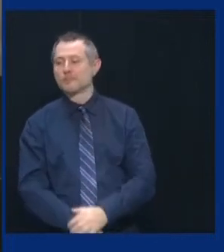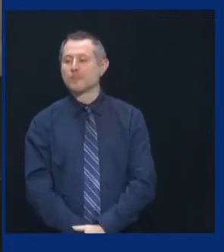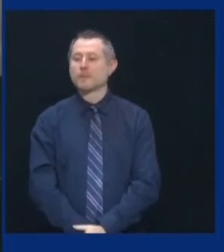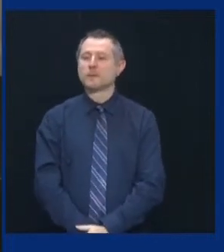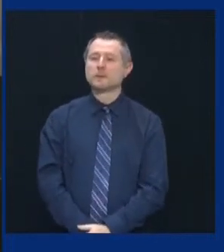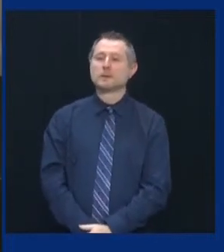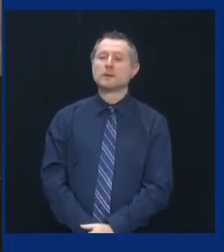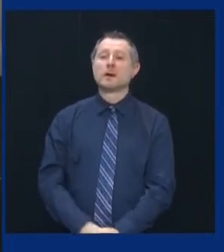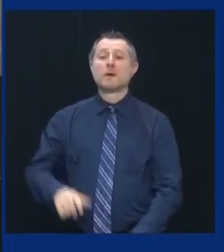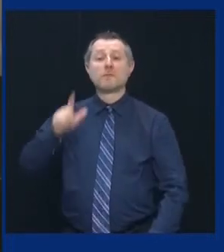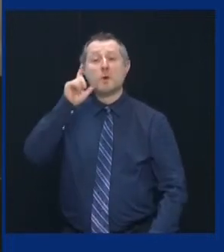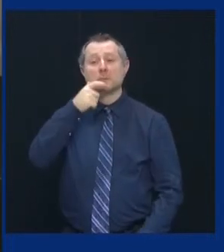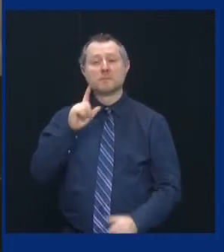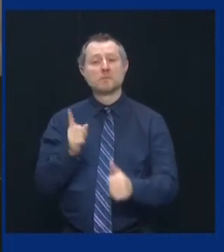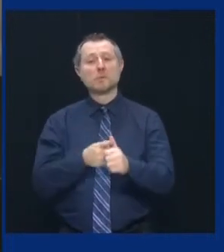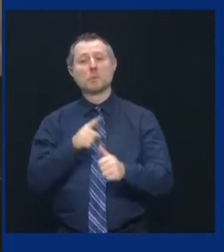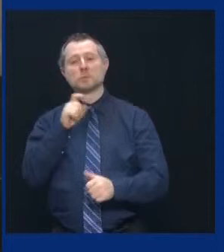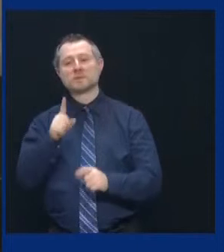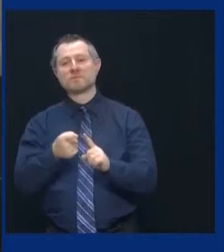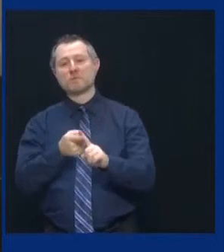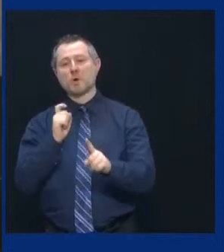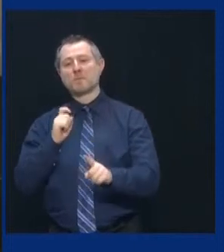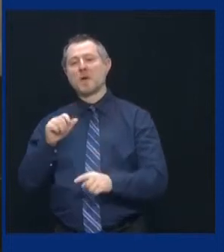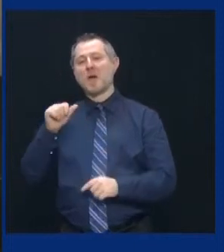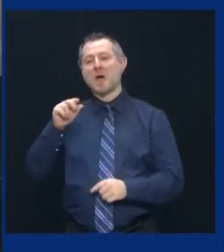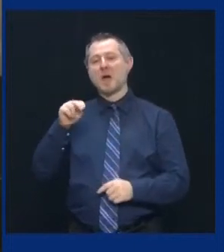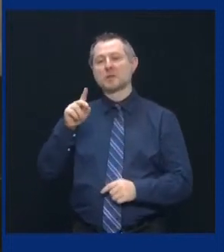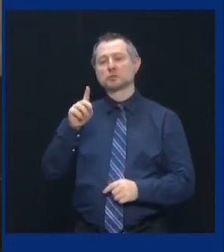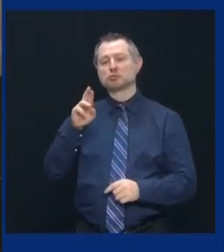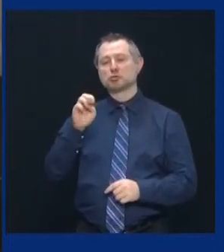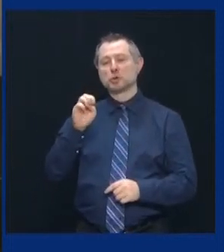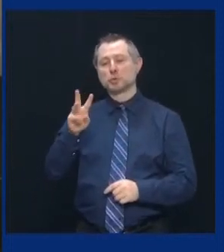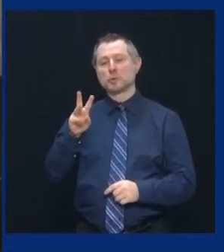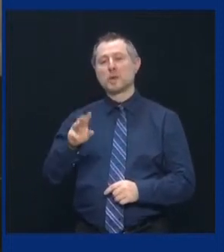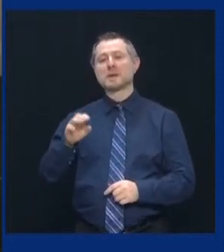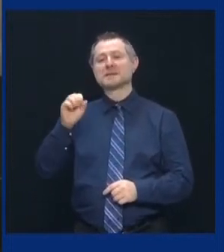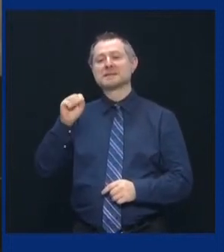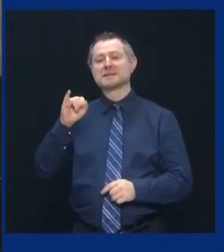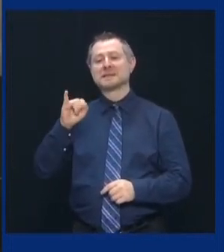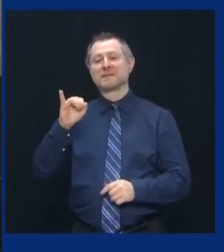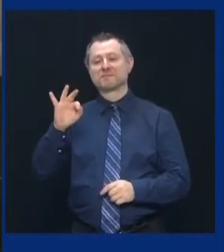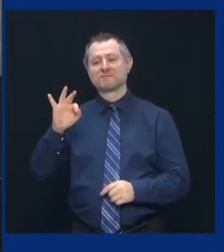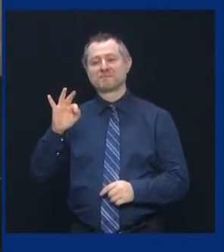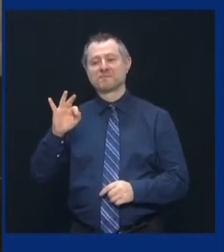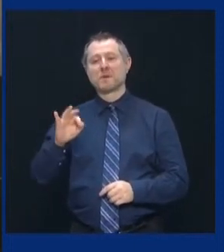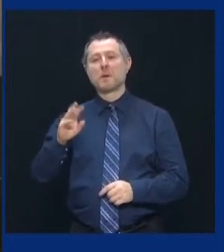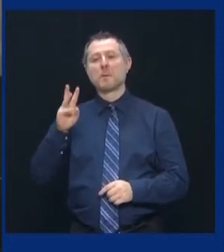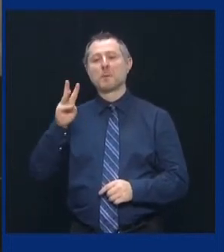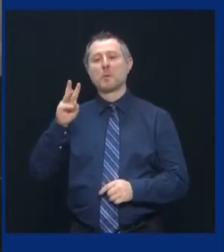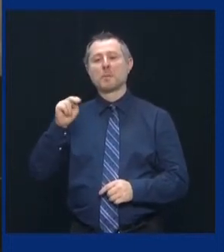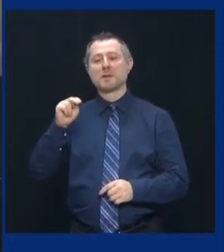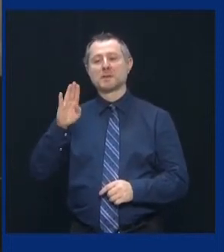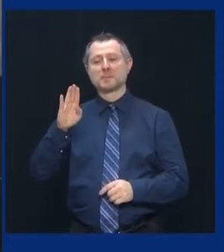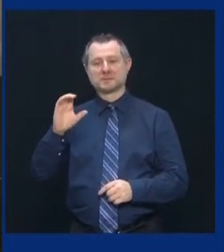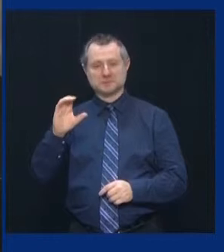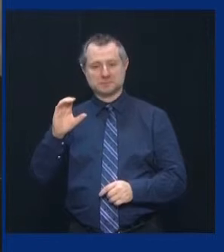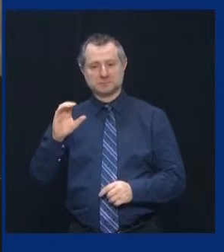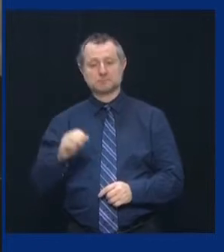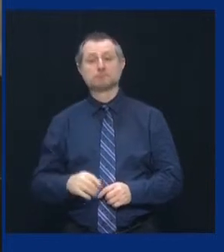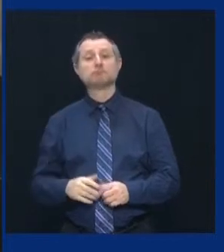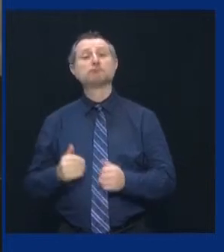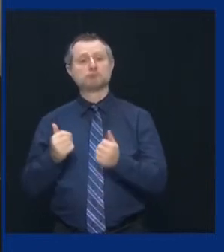Our first question comes from Andrew Siff of WNBC. Andrew, your line is now open. Please unmute your